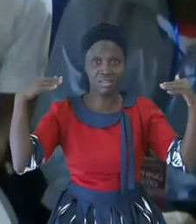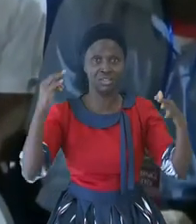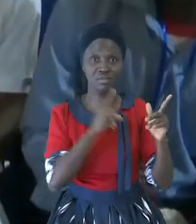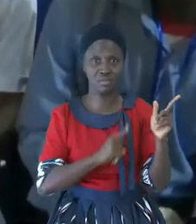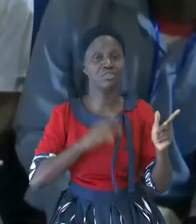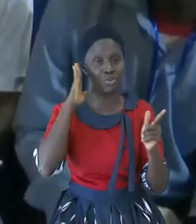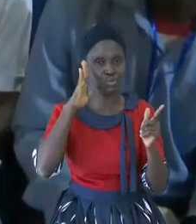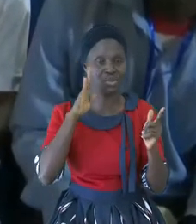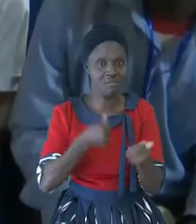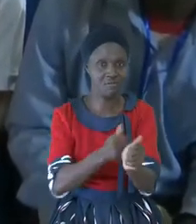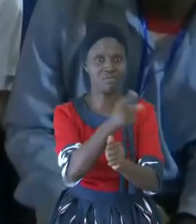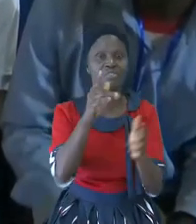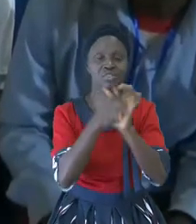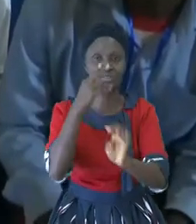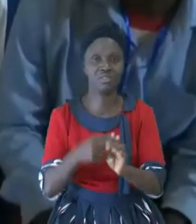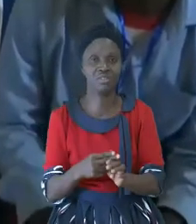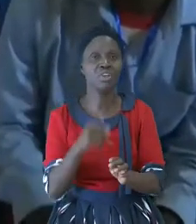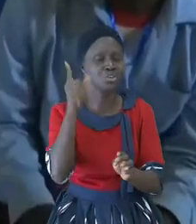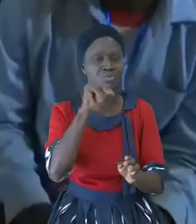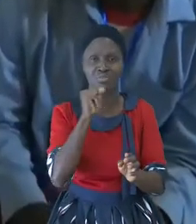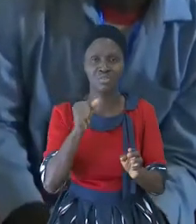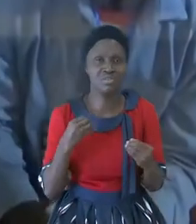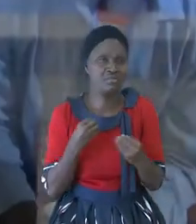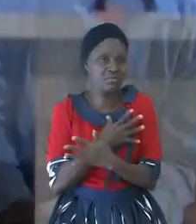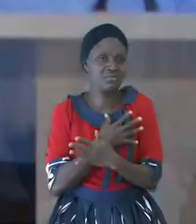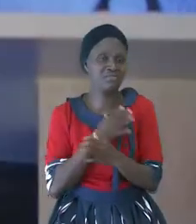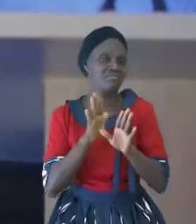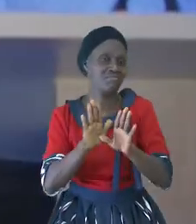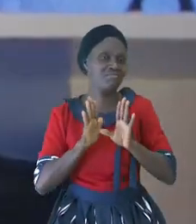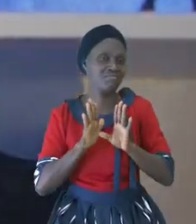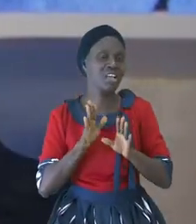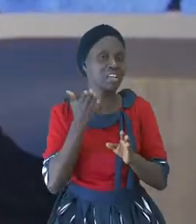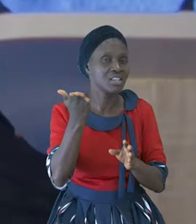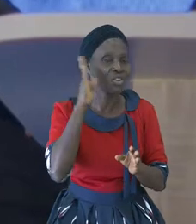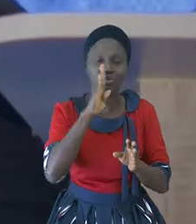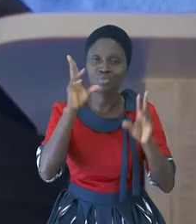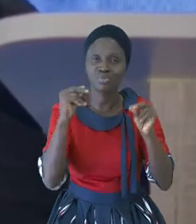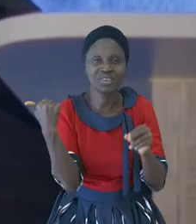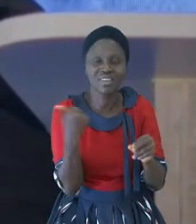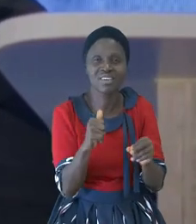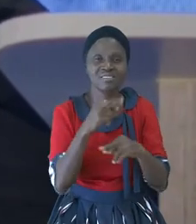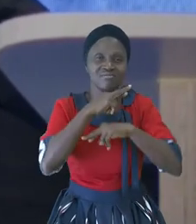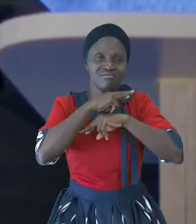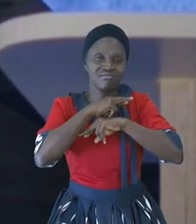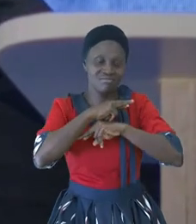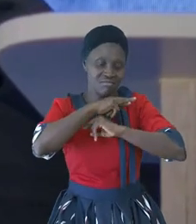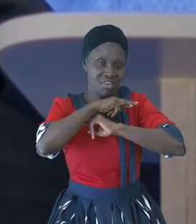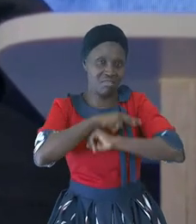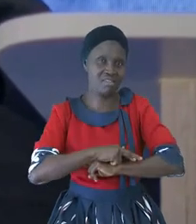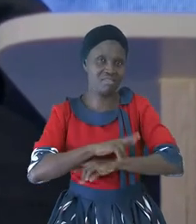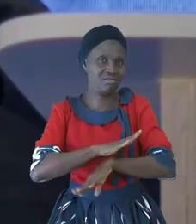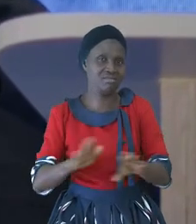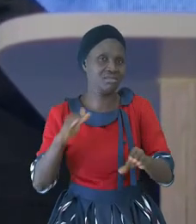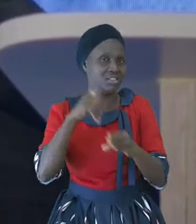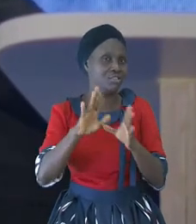no restlessness in your spirit, because yea, though I walk through the